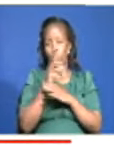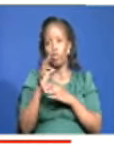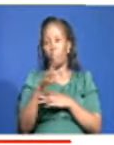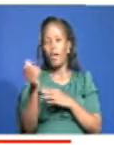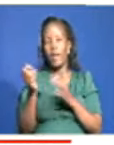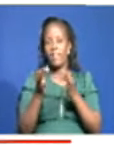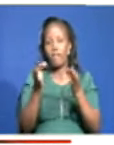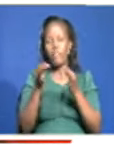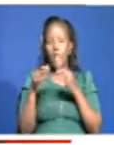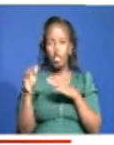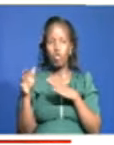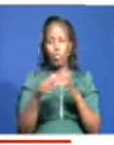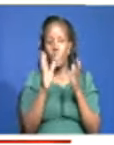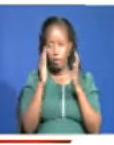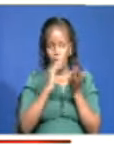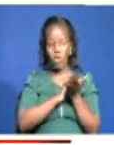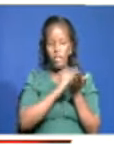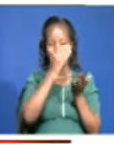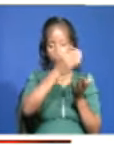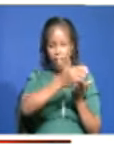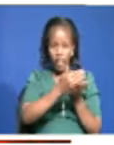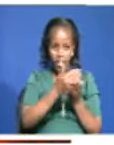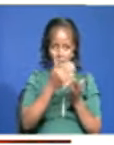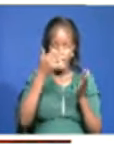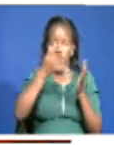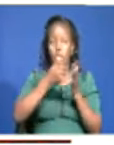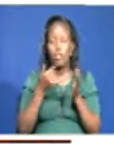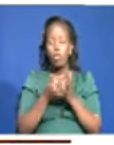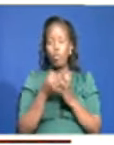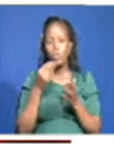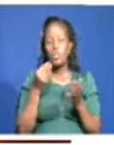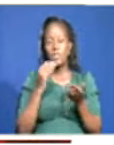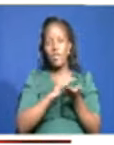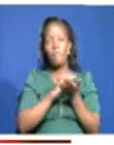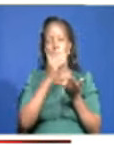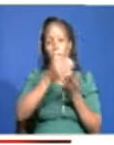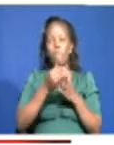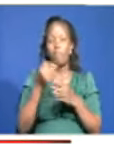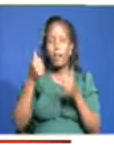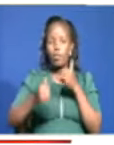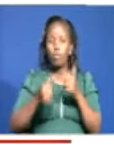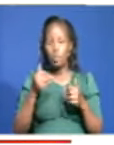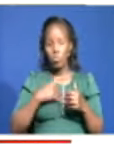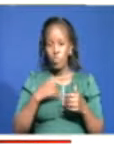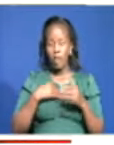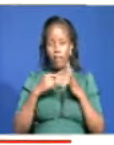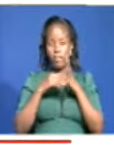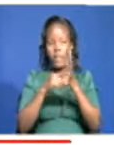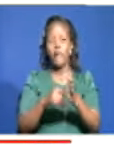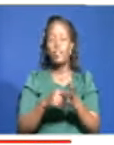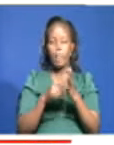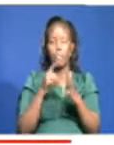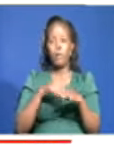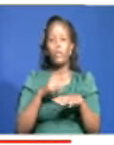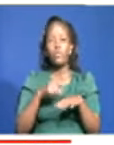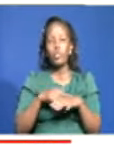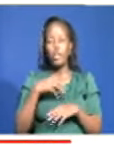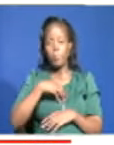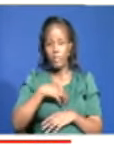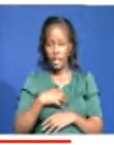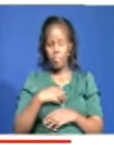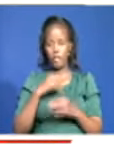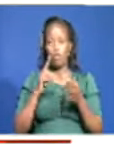for infrastructure funding, including the existing funds, especially specifically like the pension fund, and more use of the